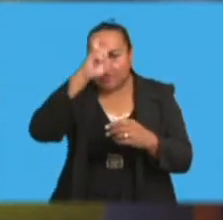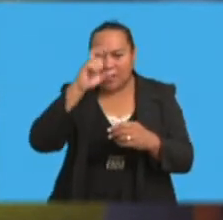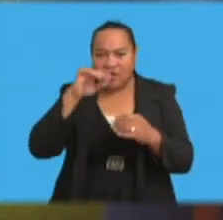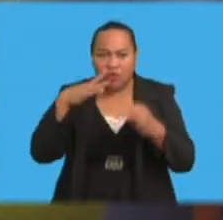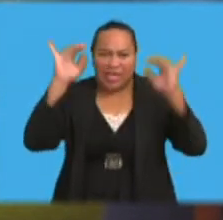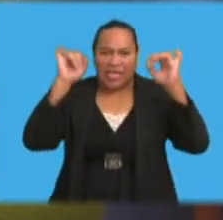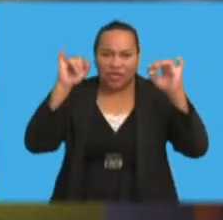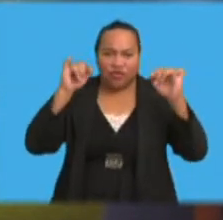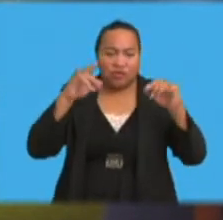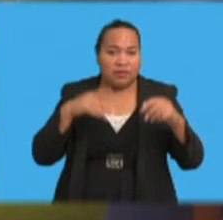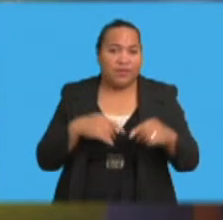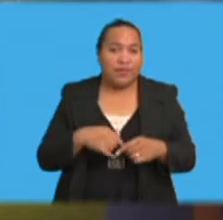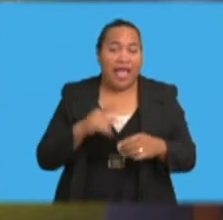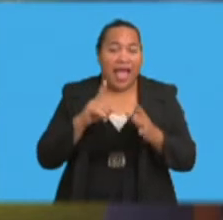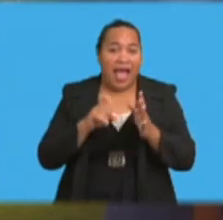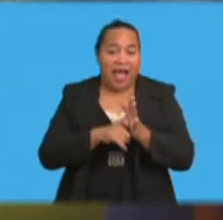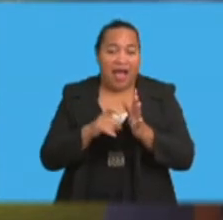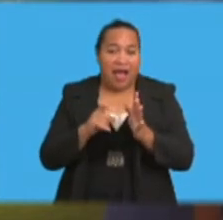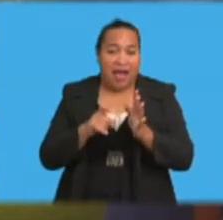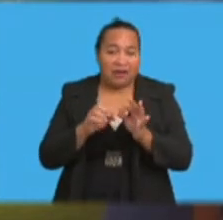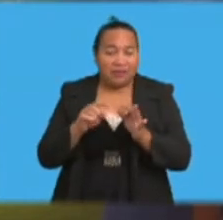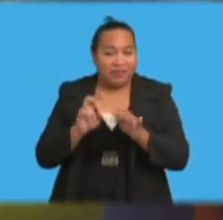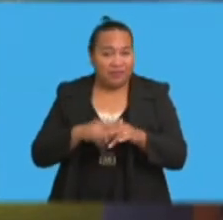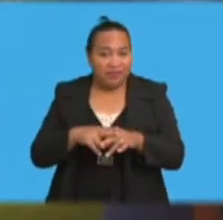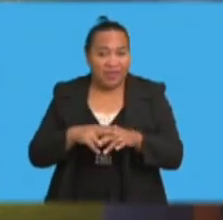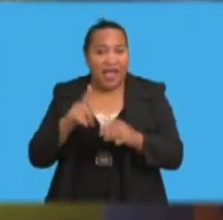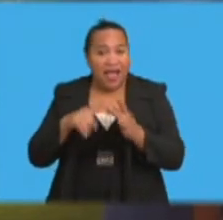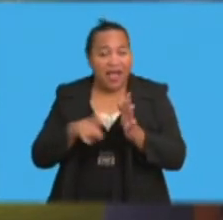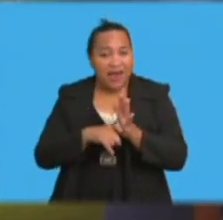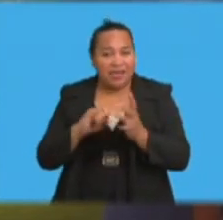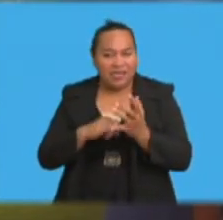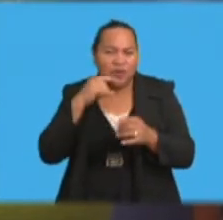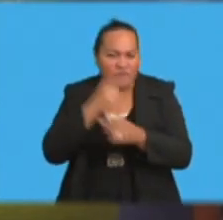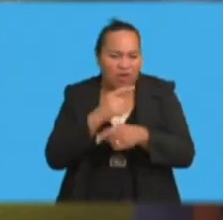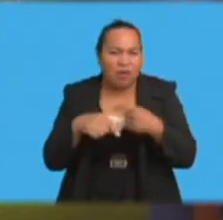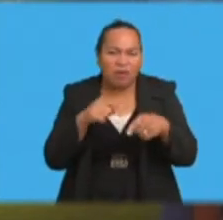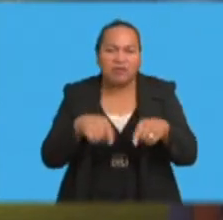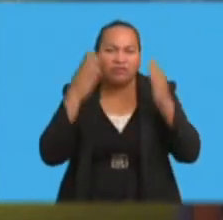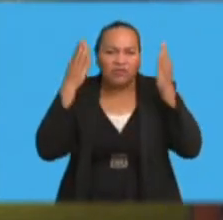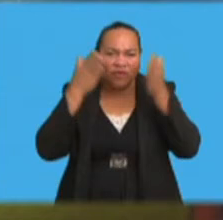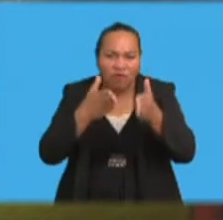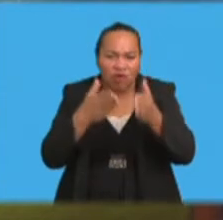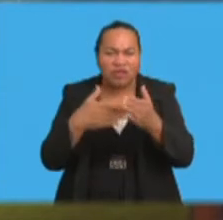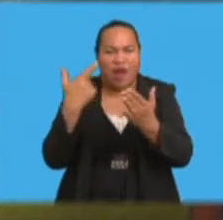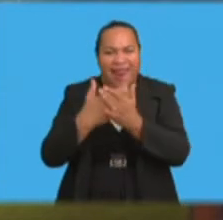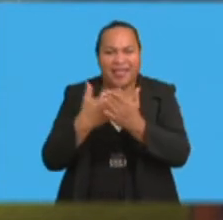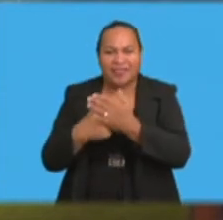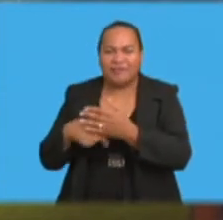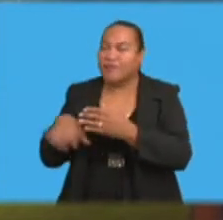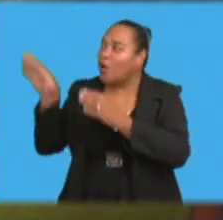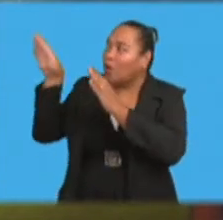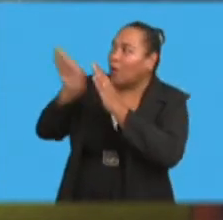released a report titled Guidance for Sovereign Green Bond Issuers, which focuses on lessons from